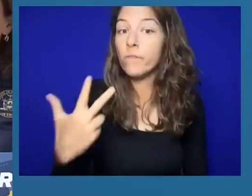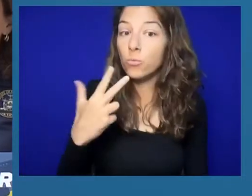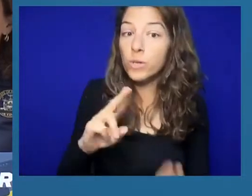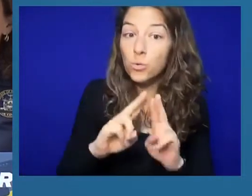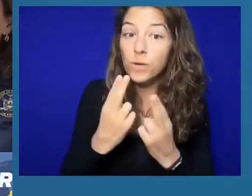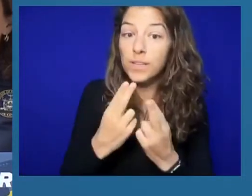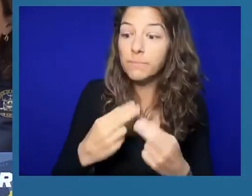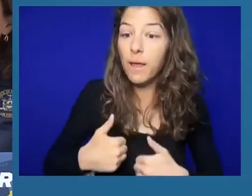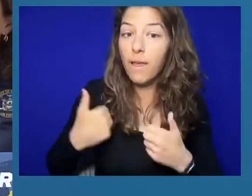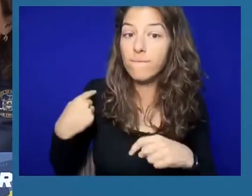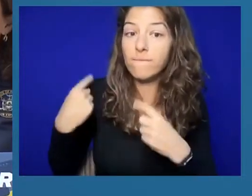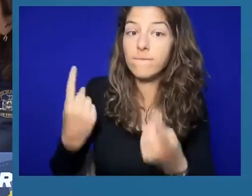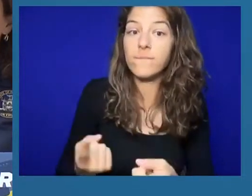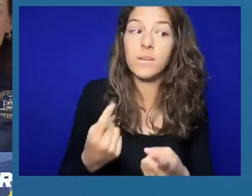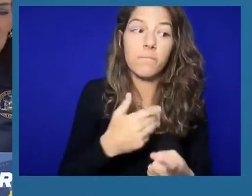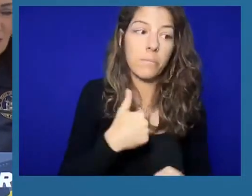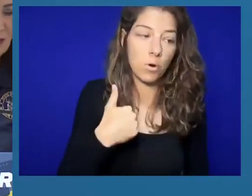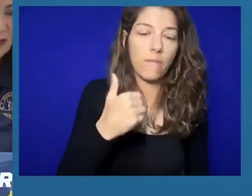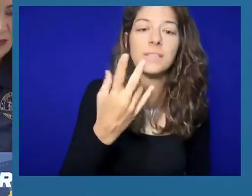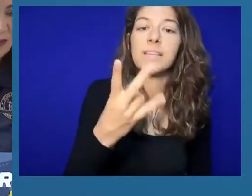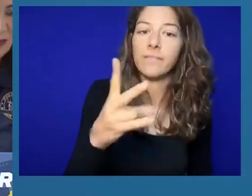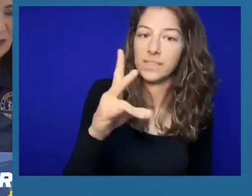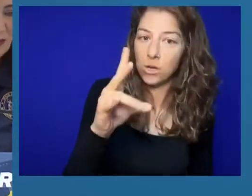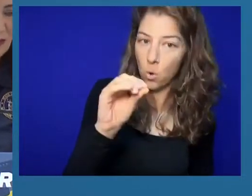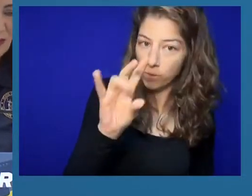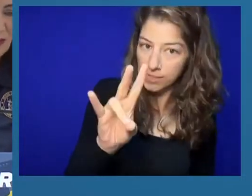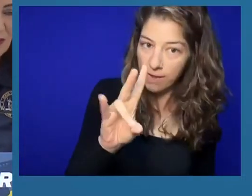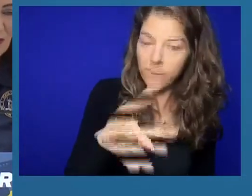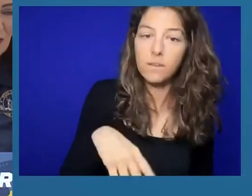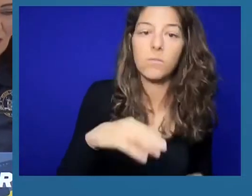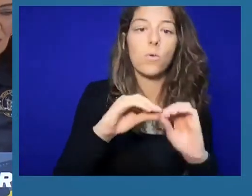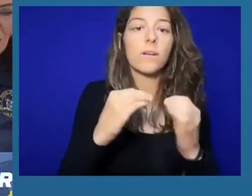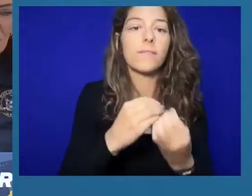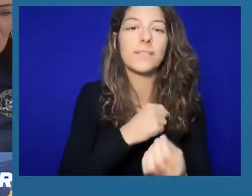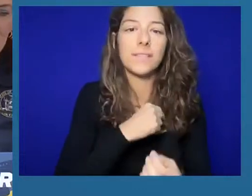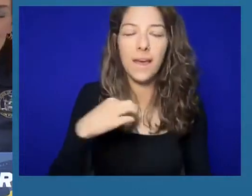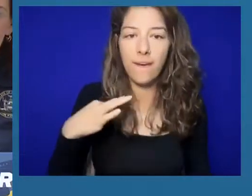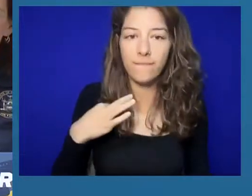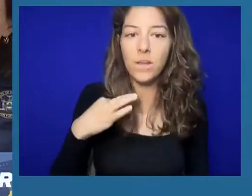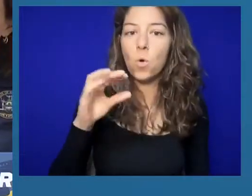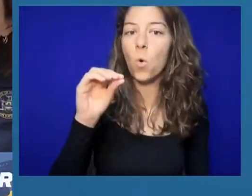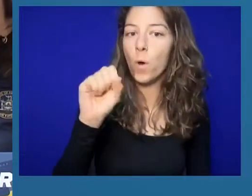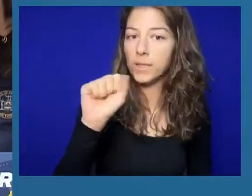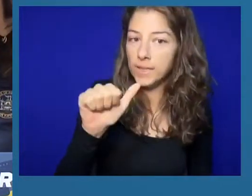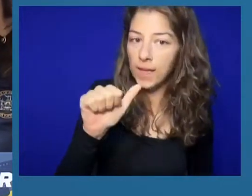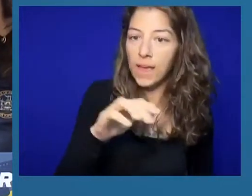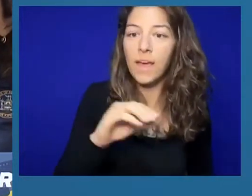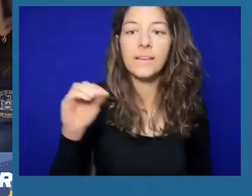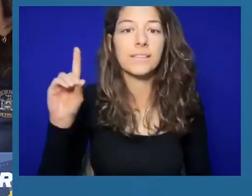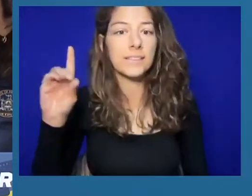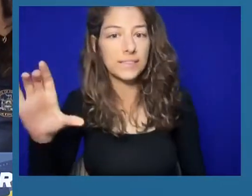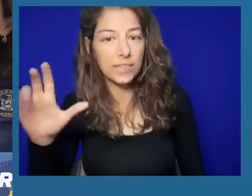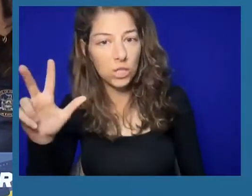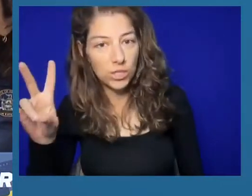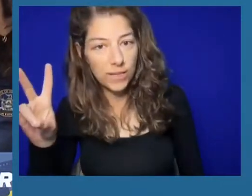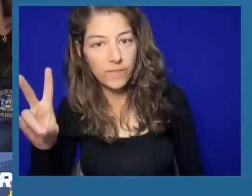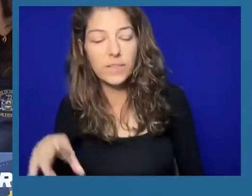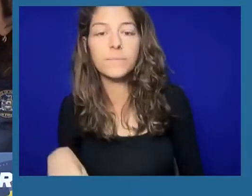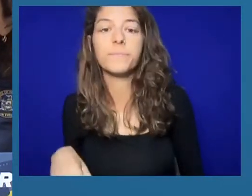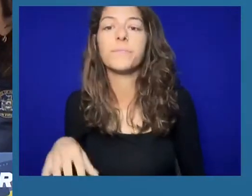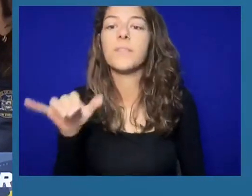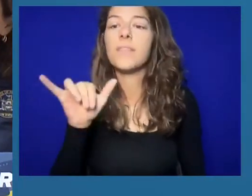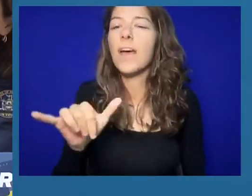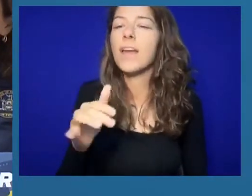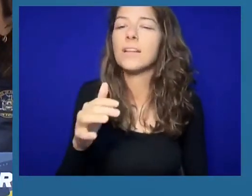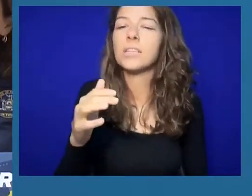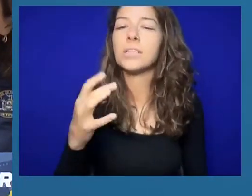was a member of 1707, the Organization of Staff Analysts, OSA, and DC 37. And that stuff never leaves